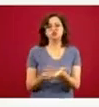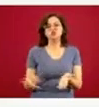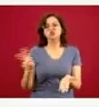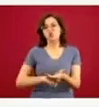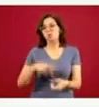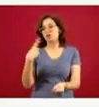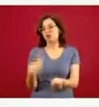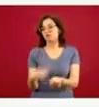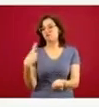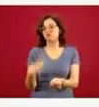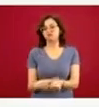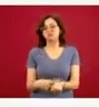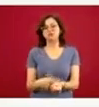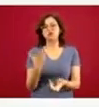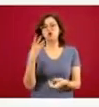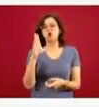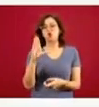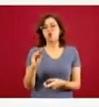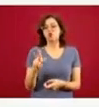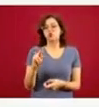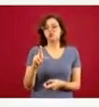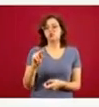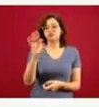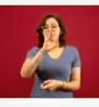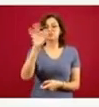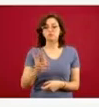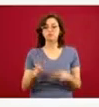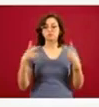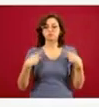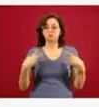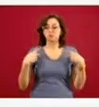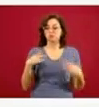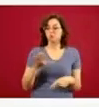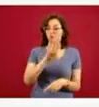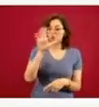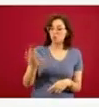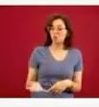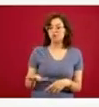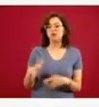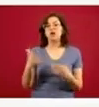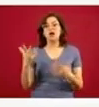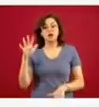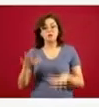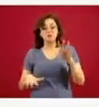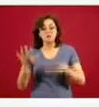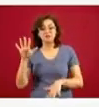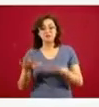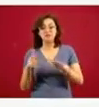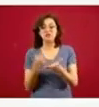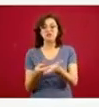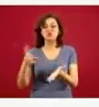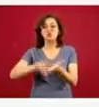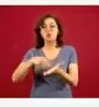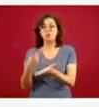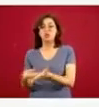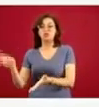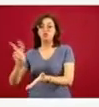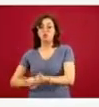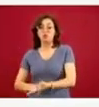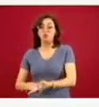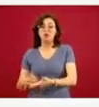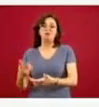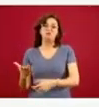hypertension, diabetes, and obesity. And let's remember that over 80%